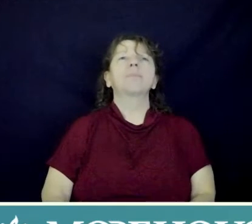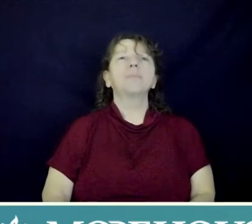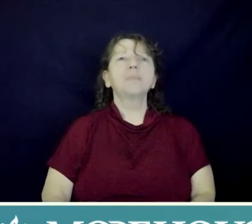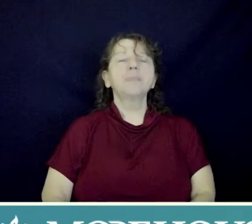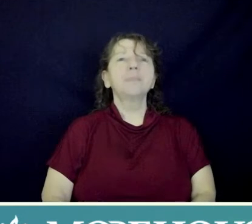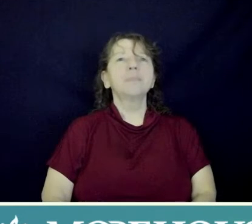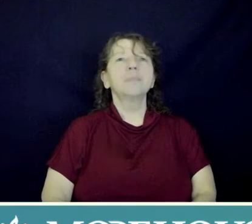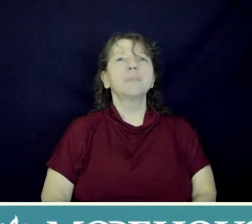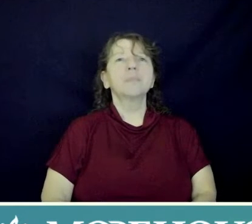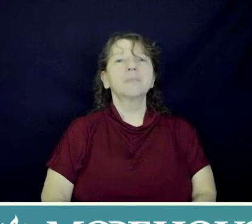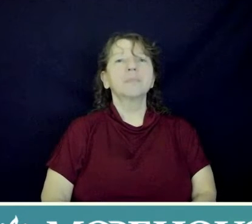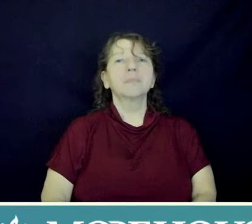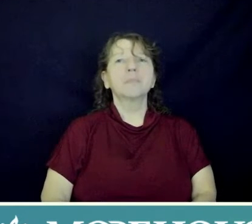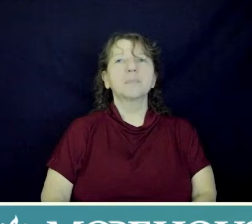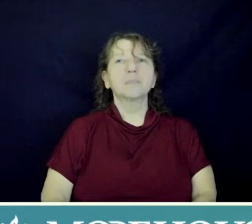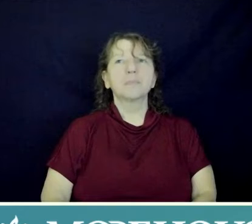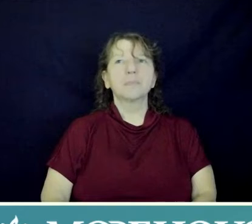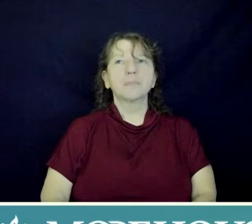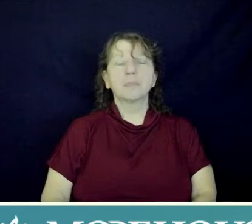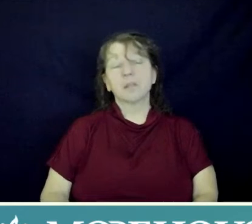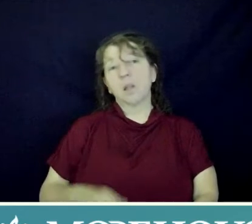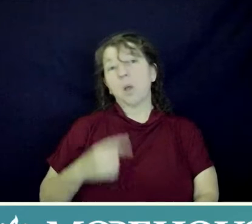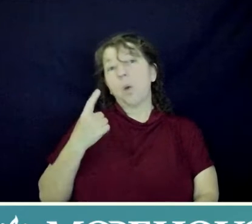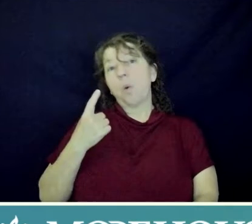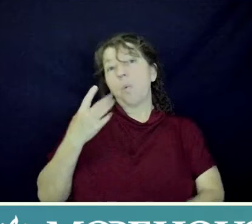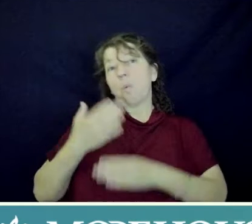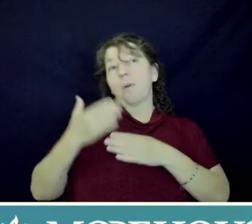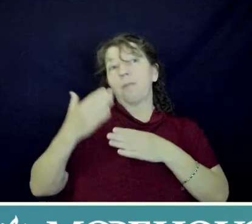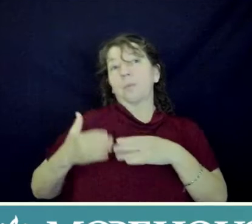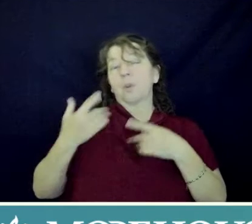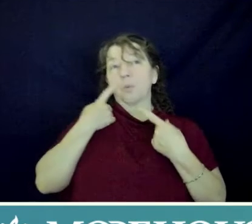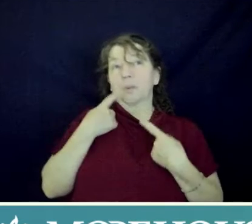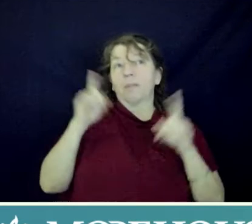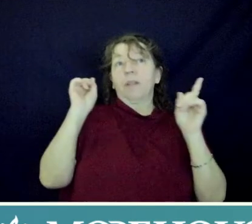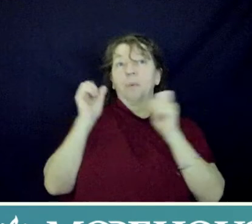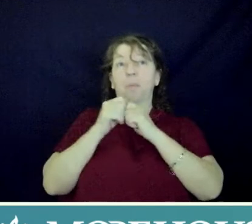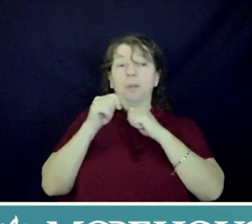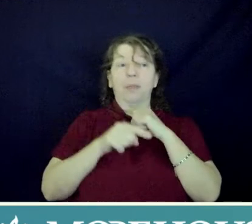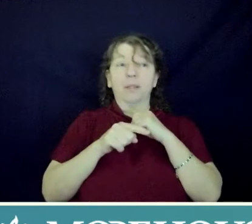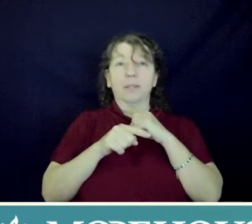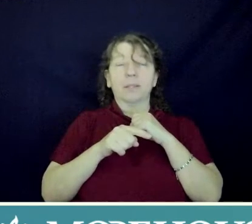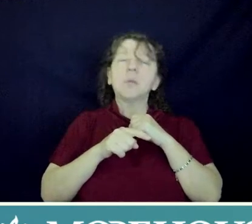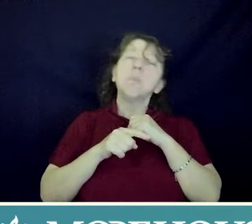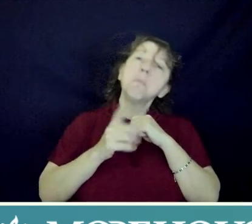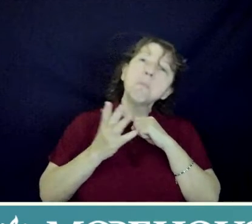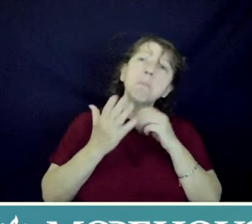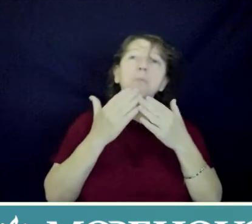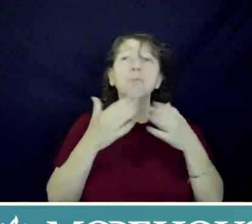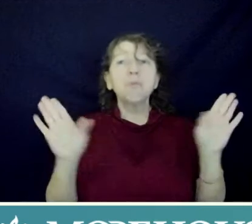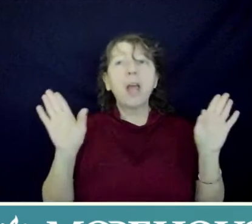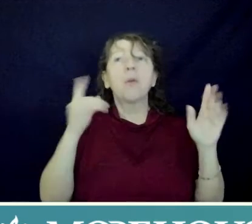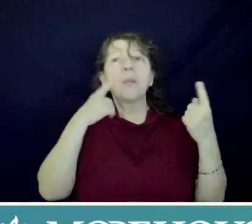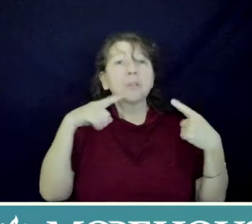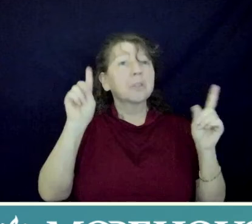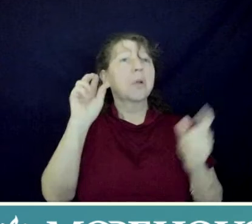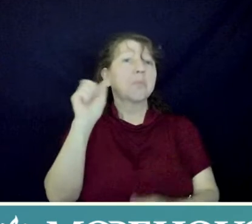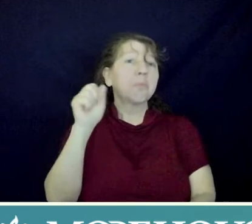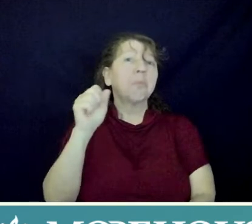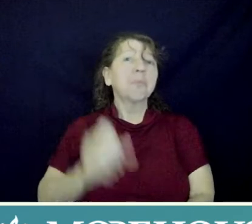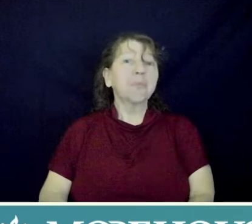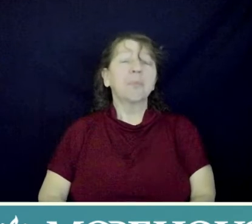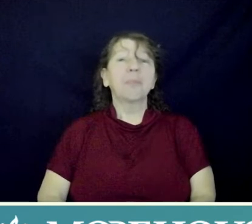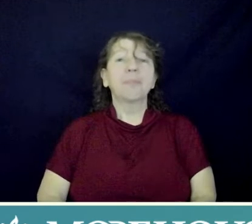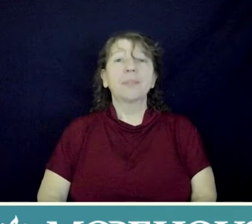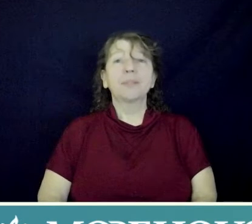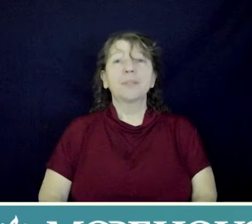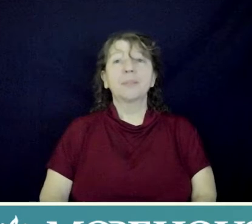So what are the results that we have achieved? So overall, we've had great success in terms of enrollment.